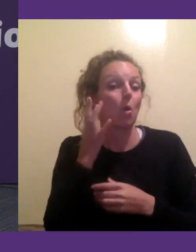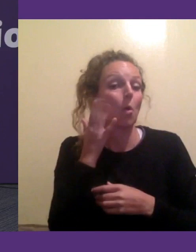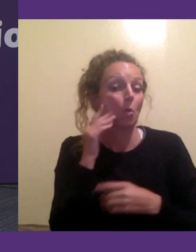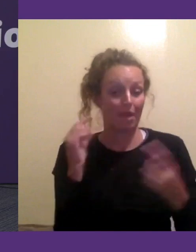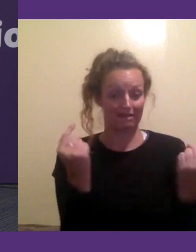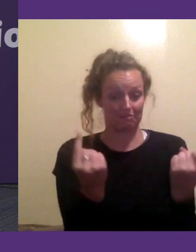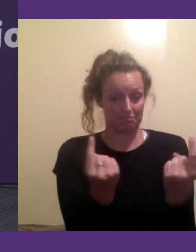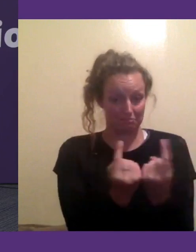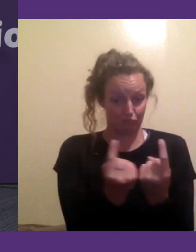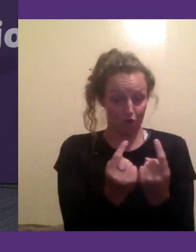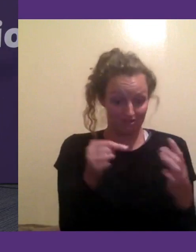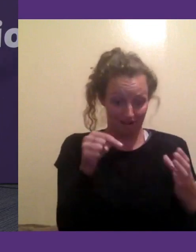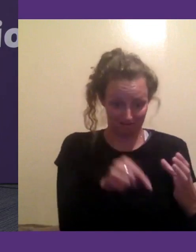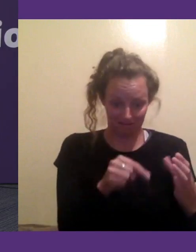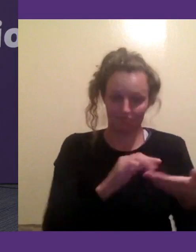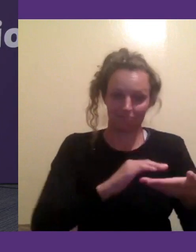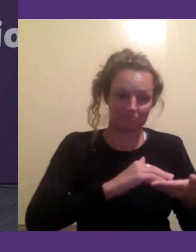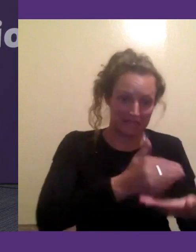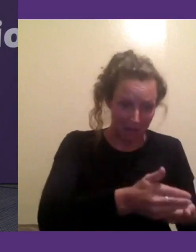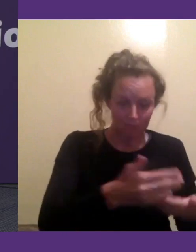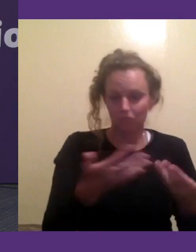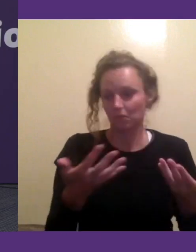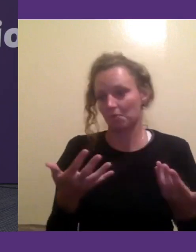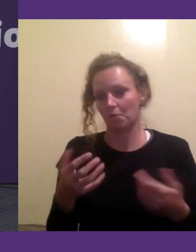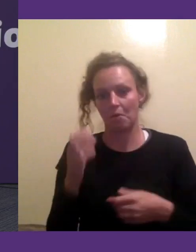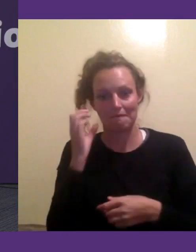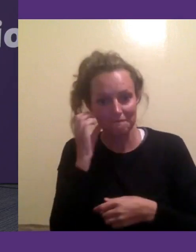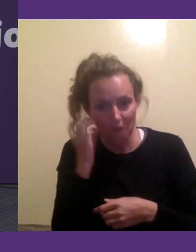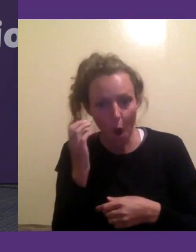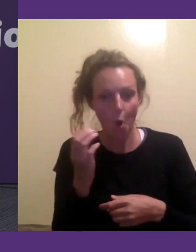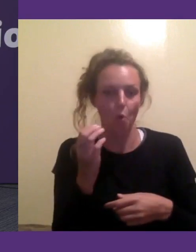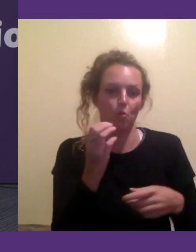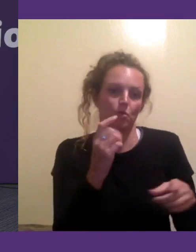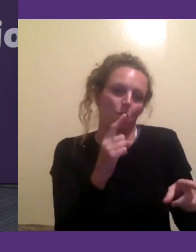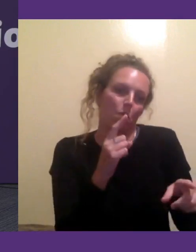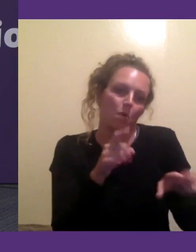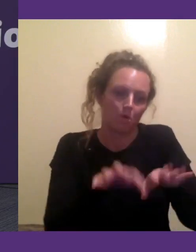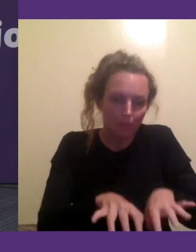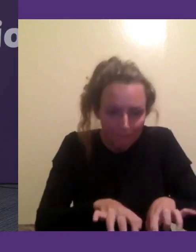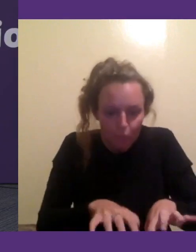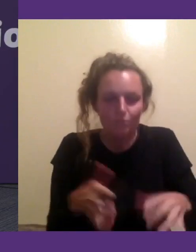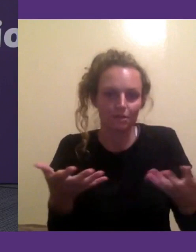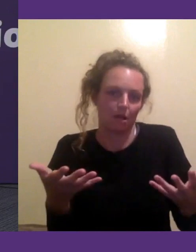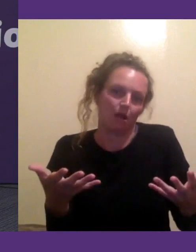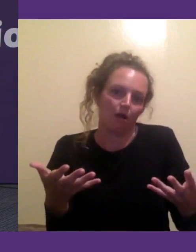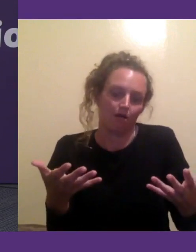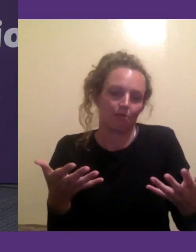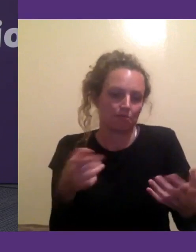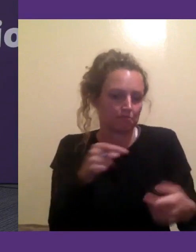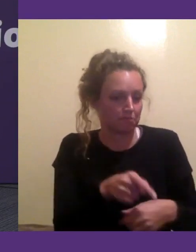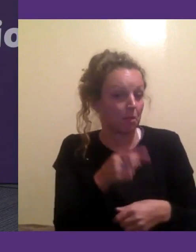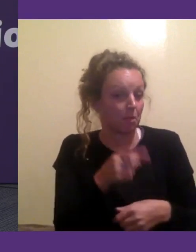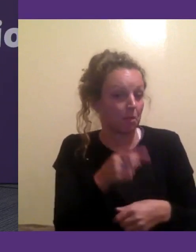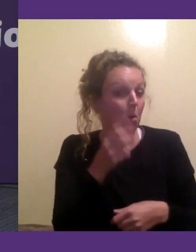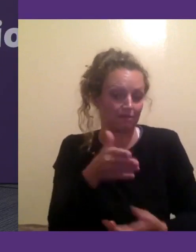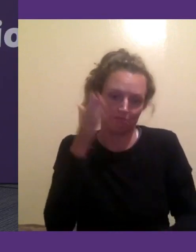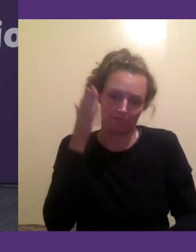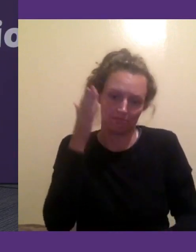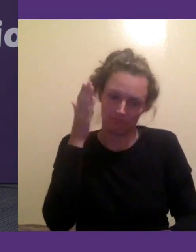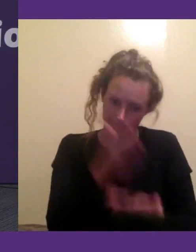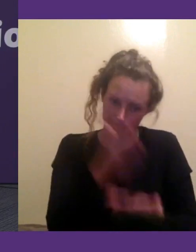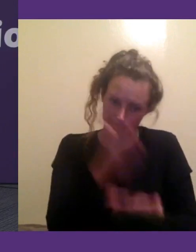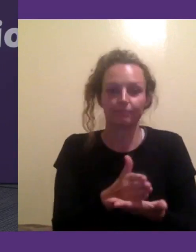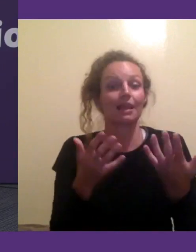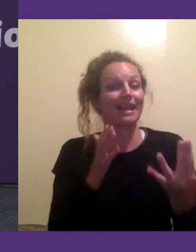do you then just make everything around you more accessible to you. And so I really love how much we're delving into